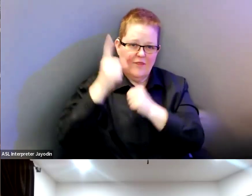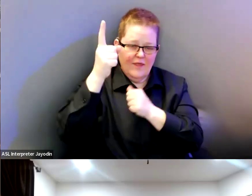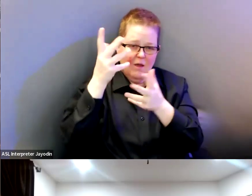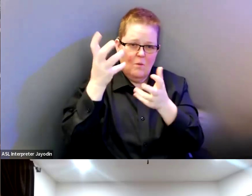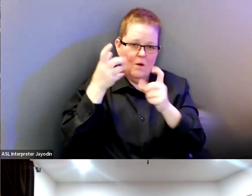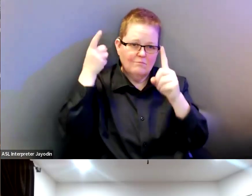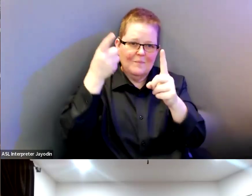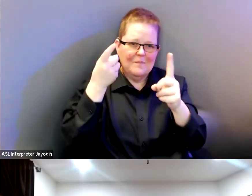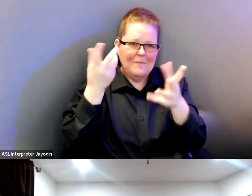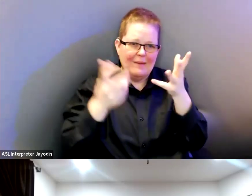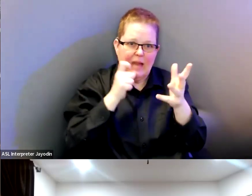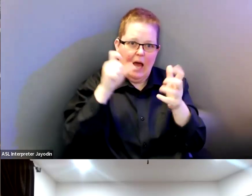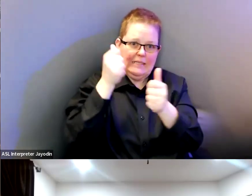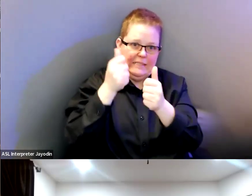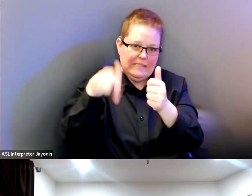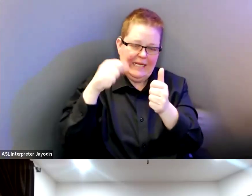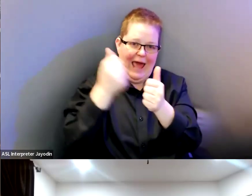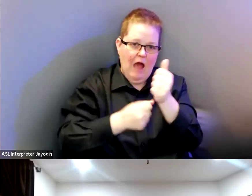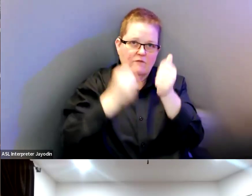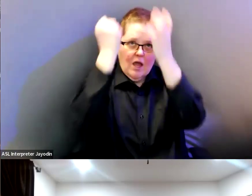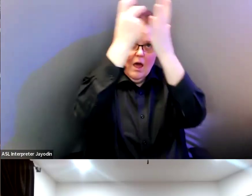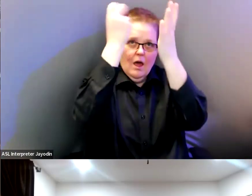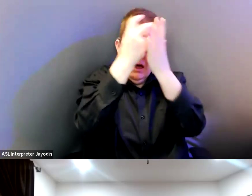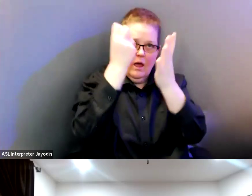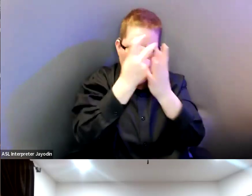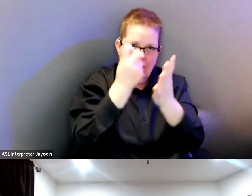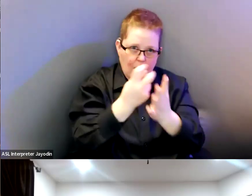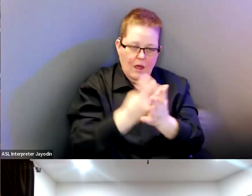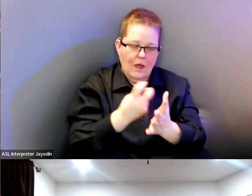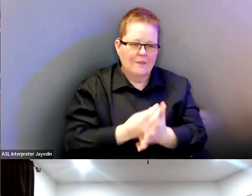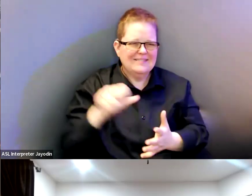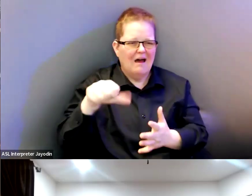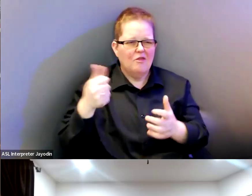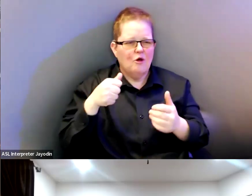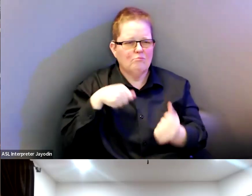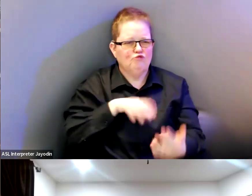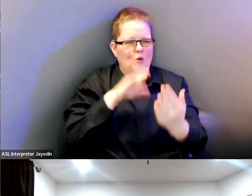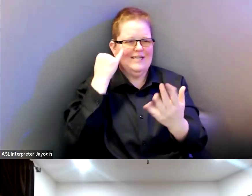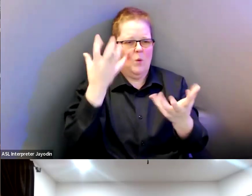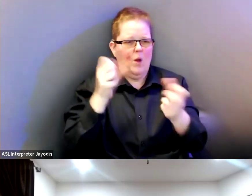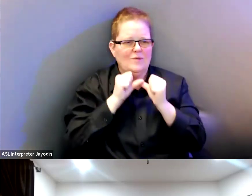layer, but just an alternative approach if we want to keep pushing ahead.